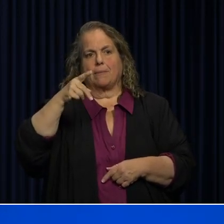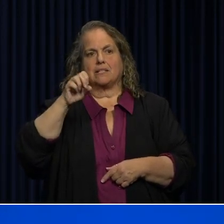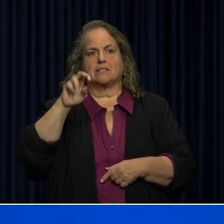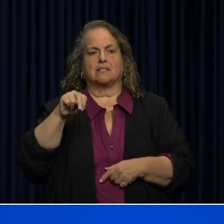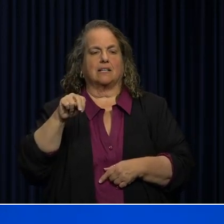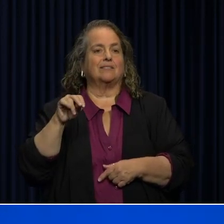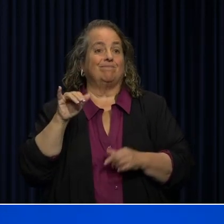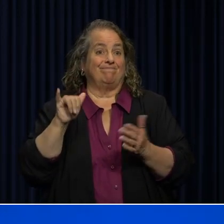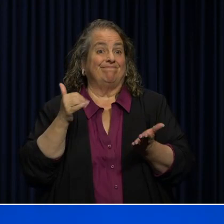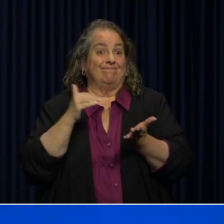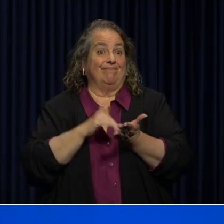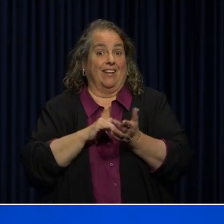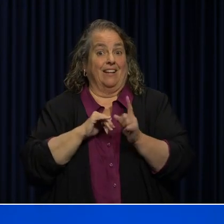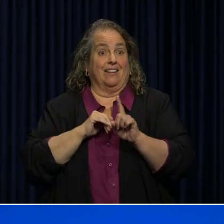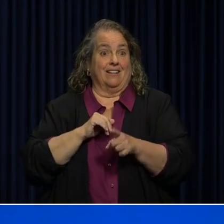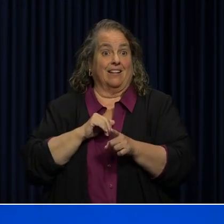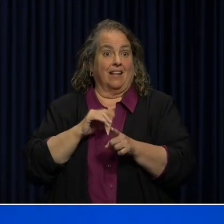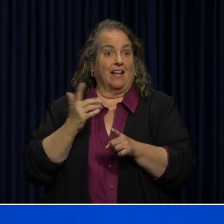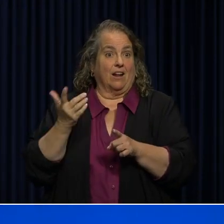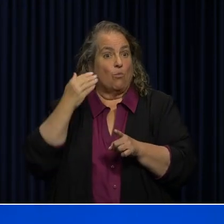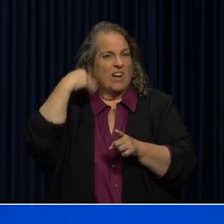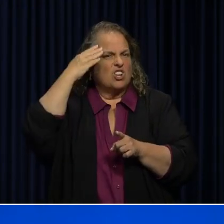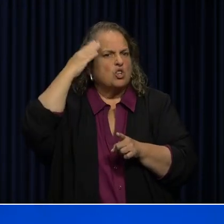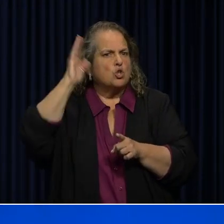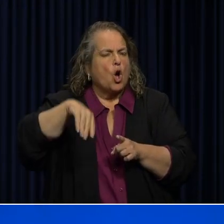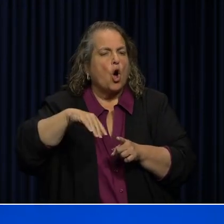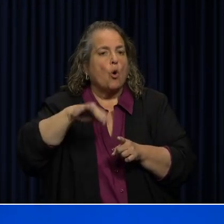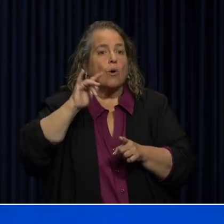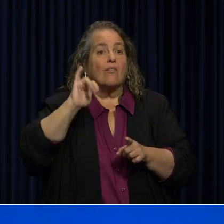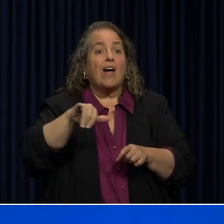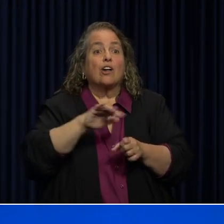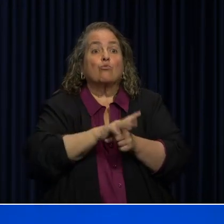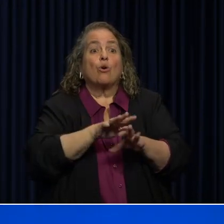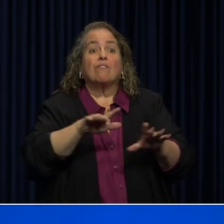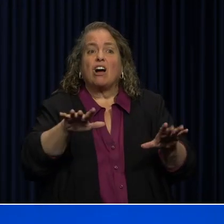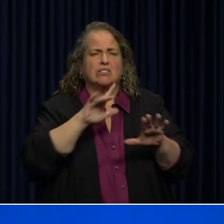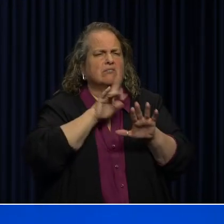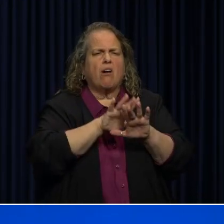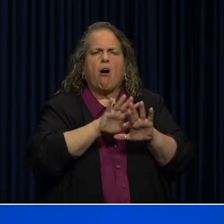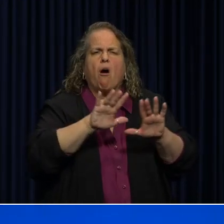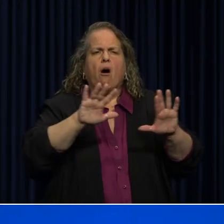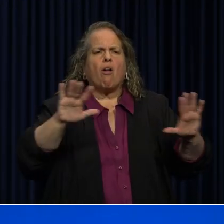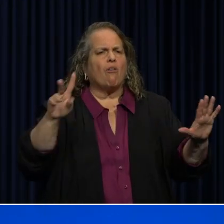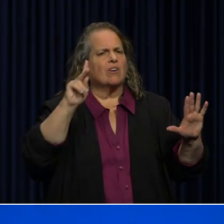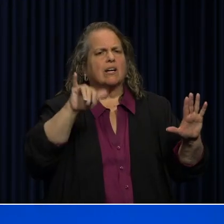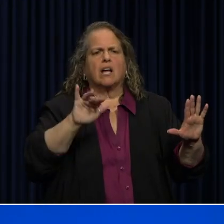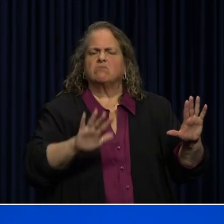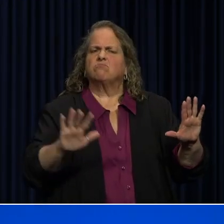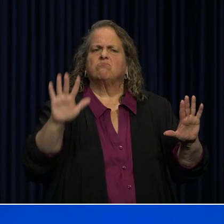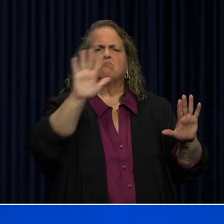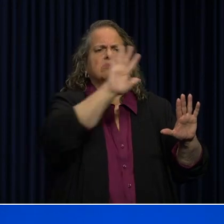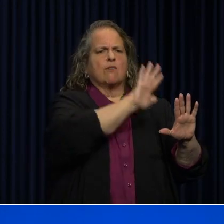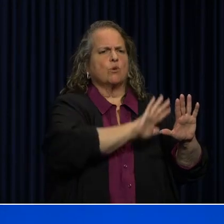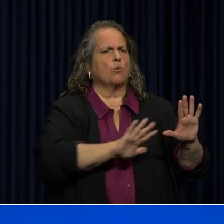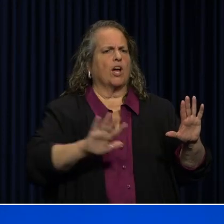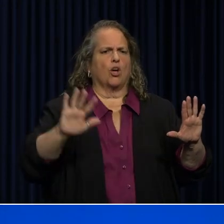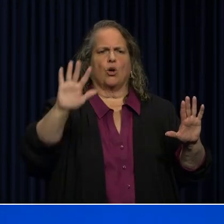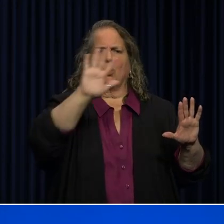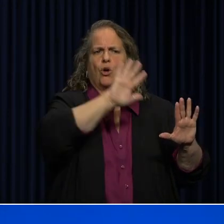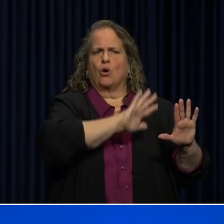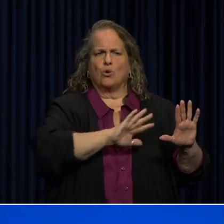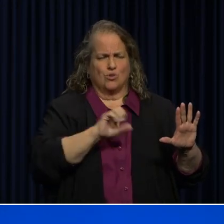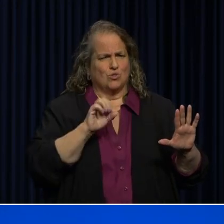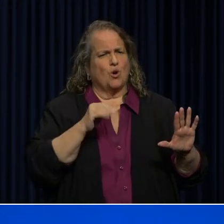we know that the coronavirus is everywhere. With so many people being asymptomatic, we know it's everywhere. So we have to